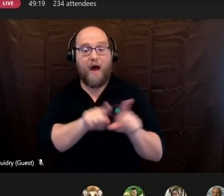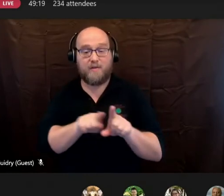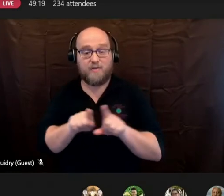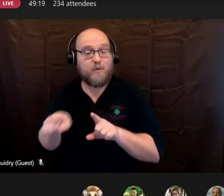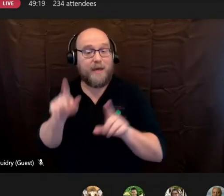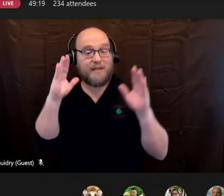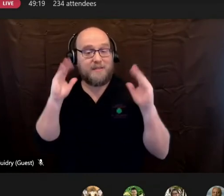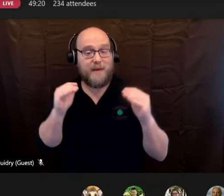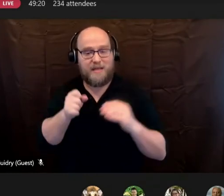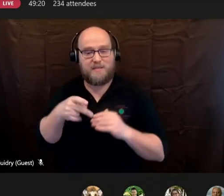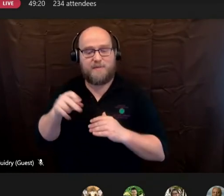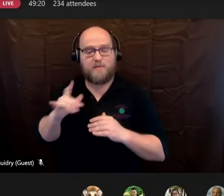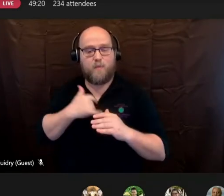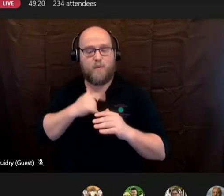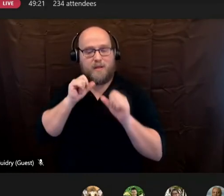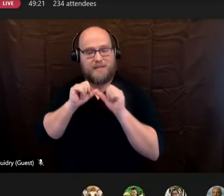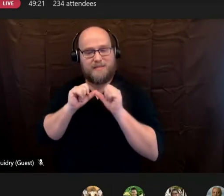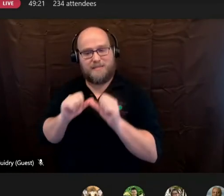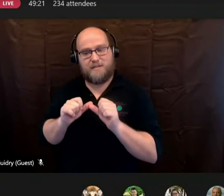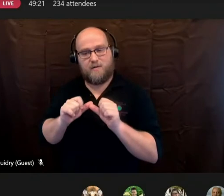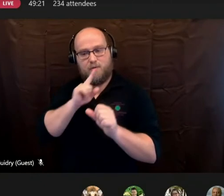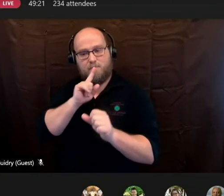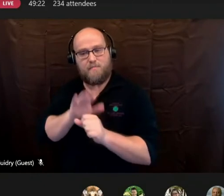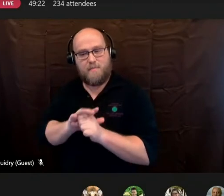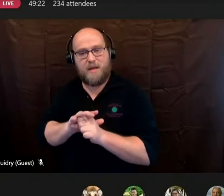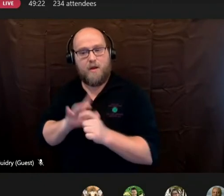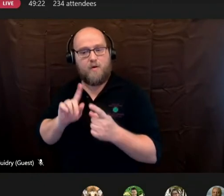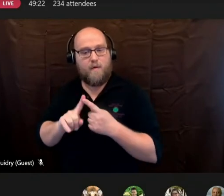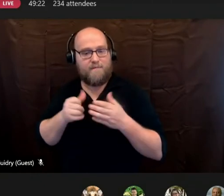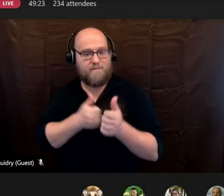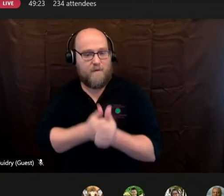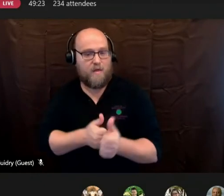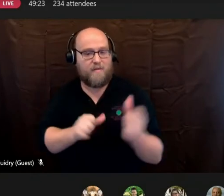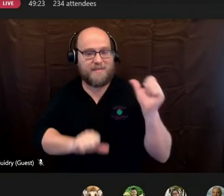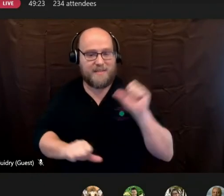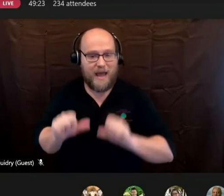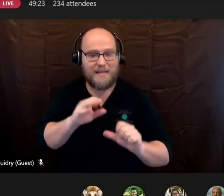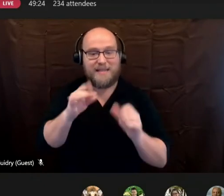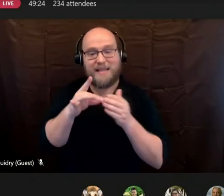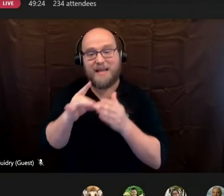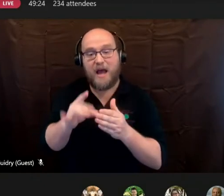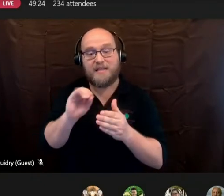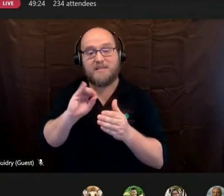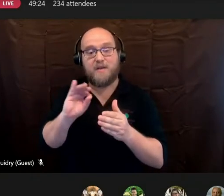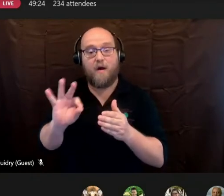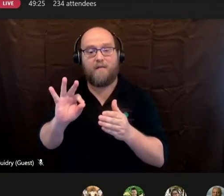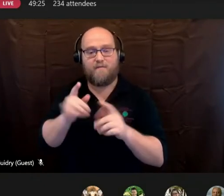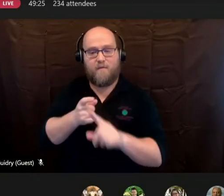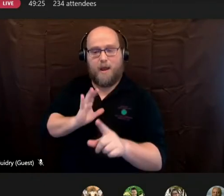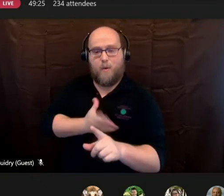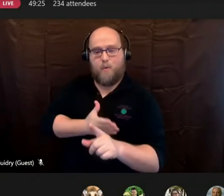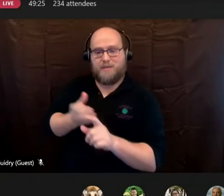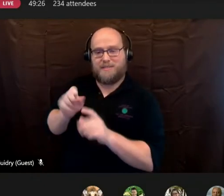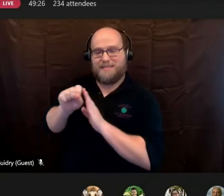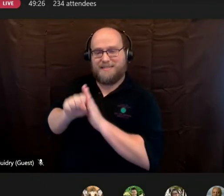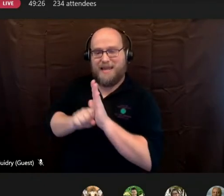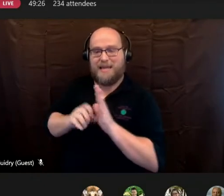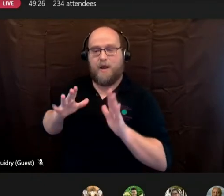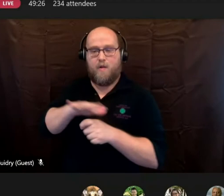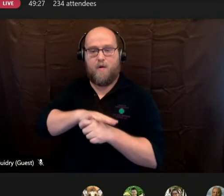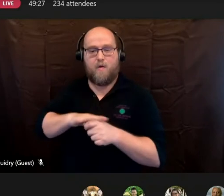as well as remaining flexible and prepared to adjust with the evolution of this guidance as we plan for